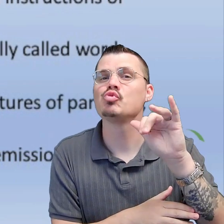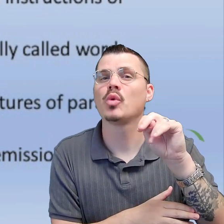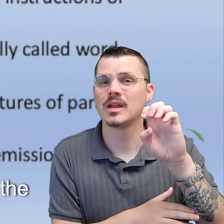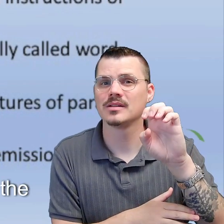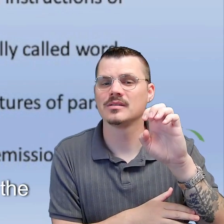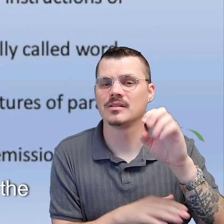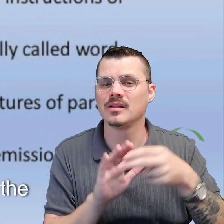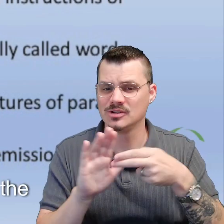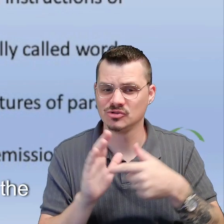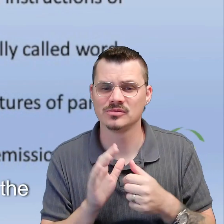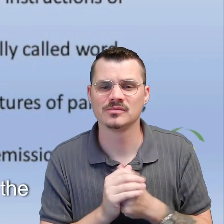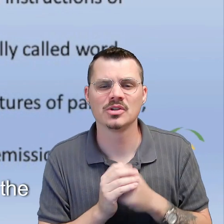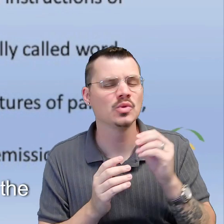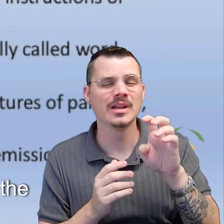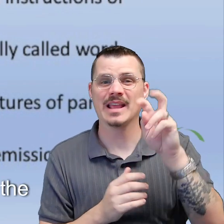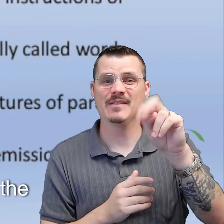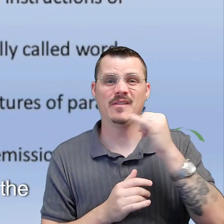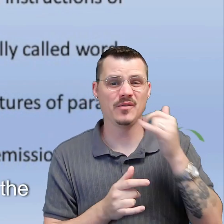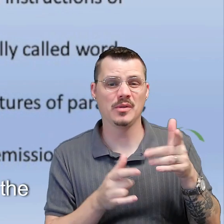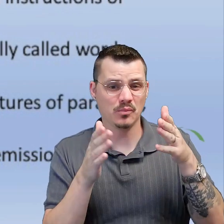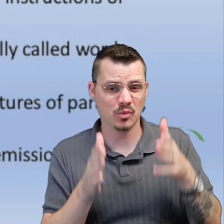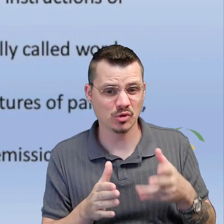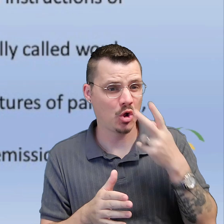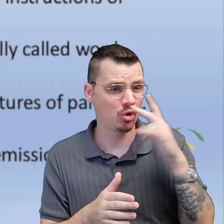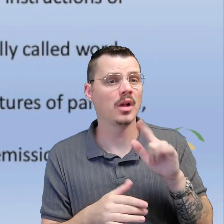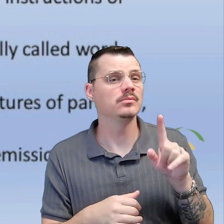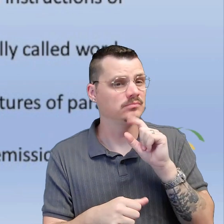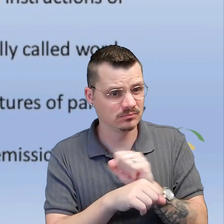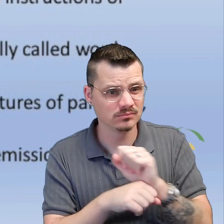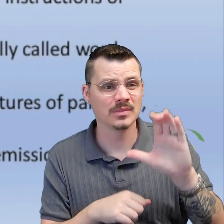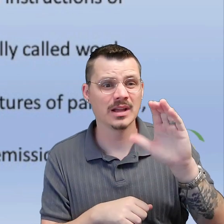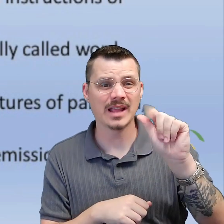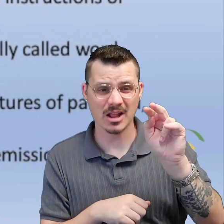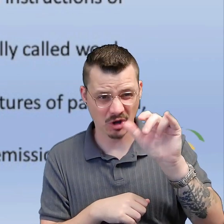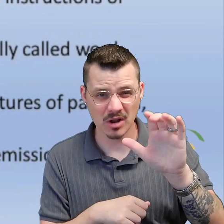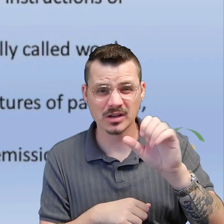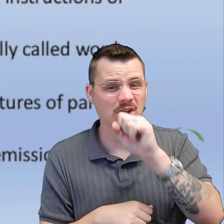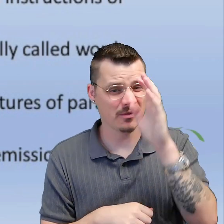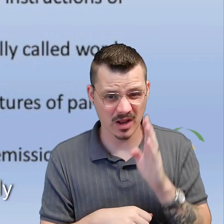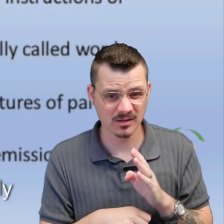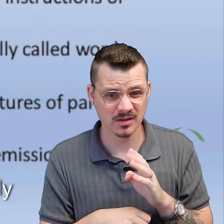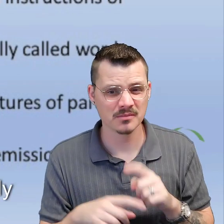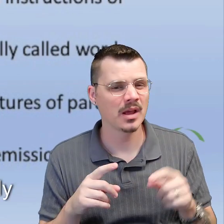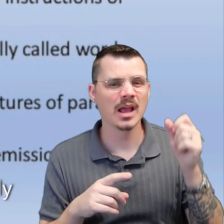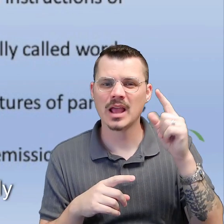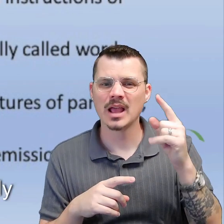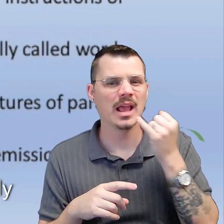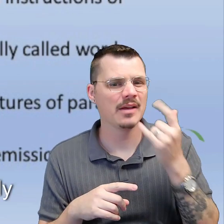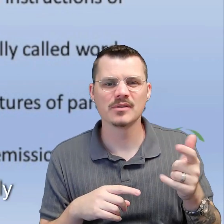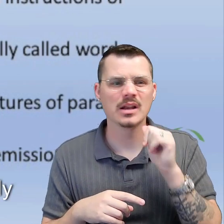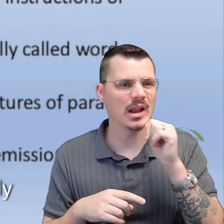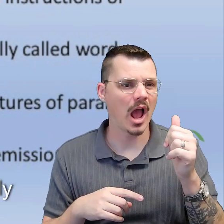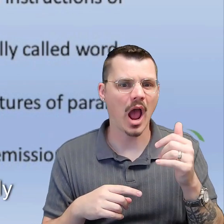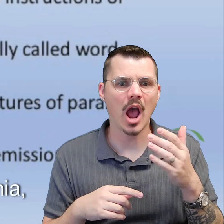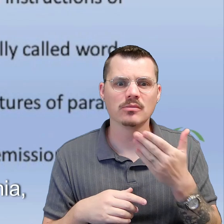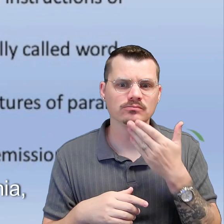conditions. So even when a person looks for all the world like they have catatonic schizophrenia, if they're not doing well